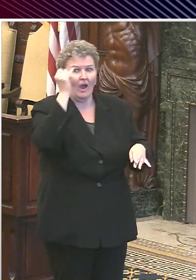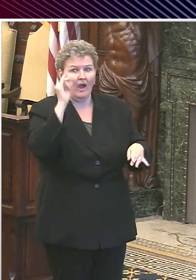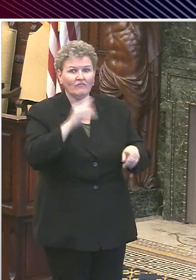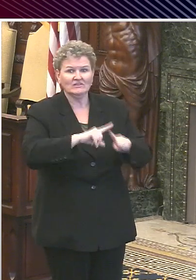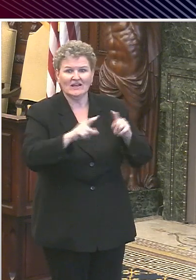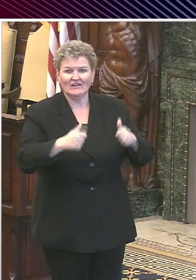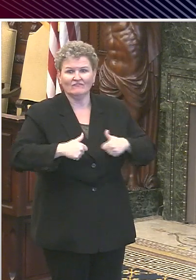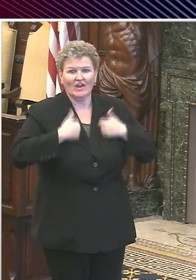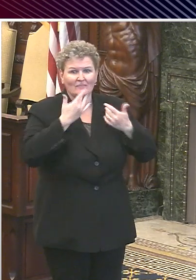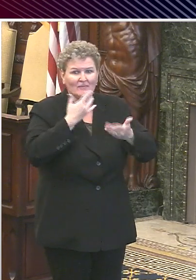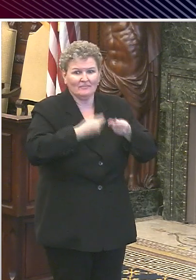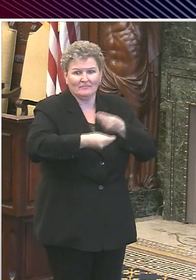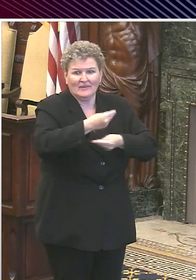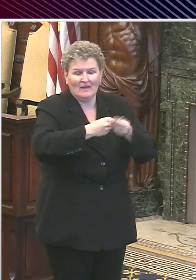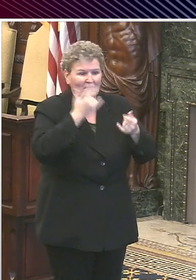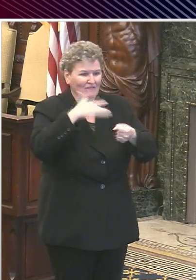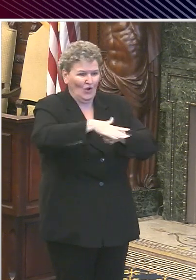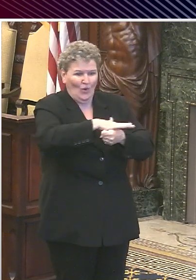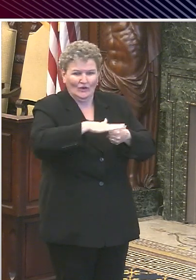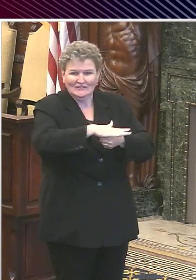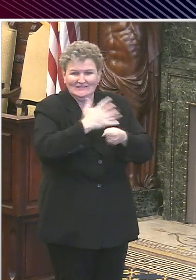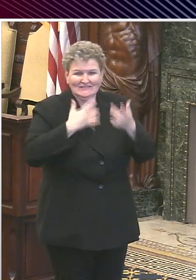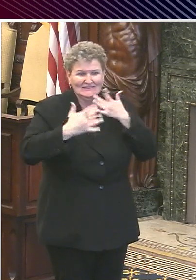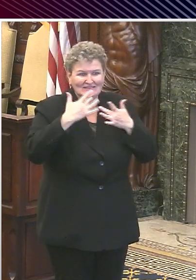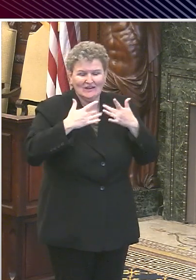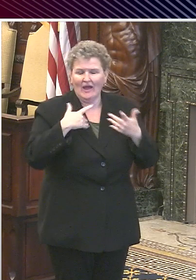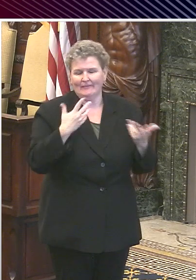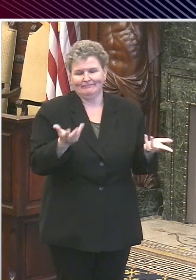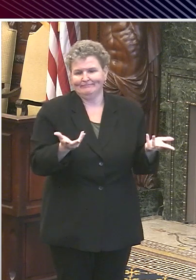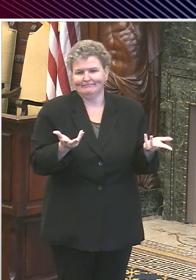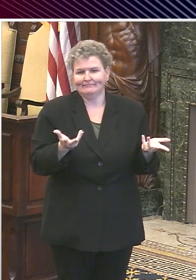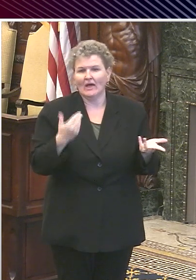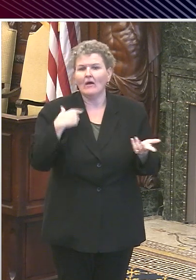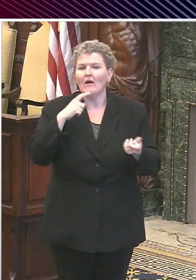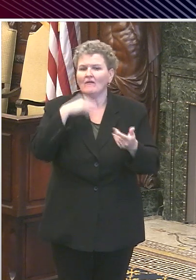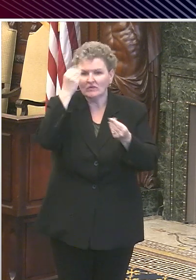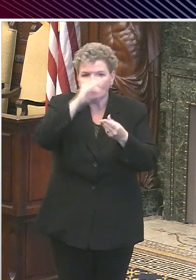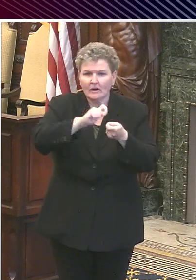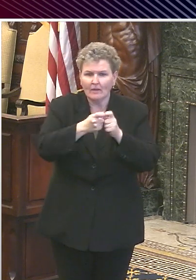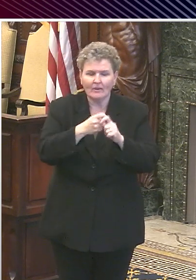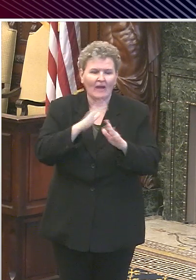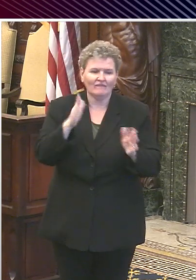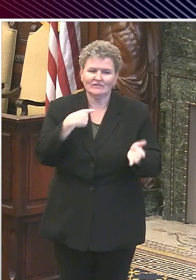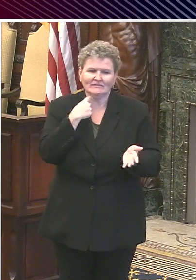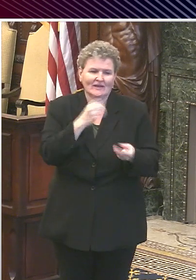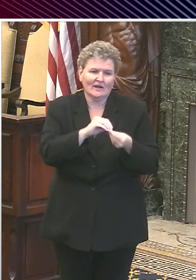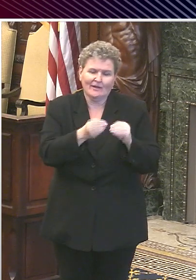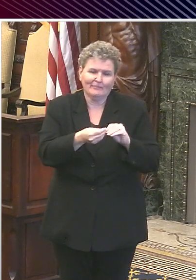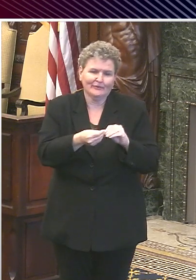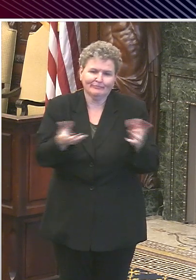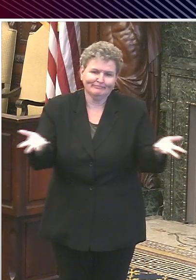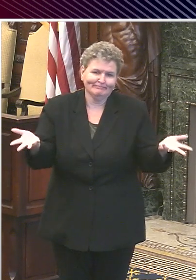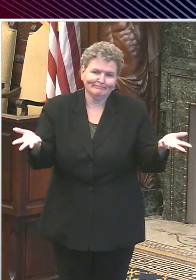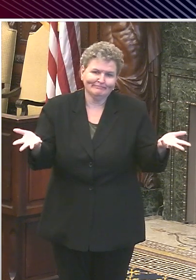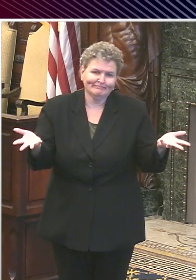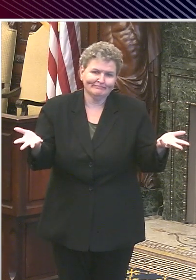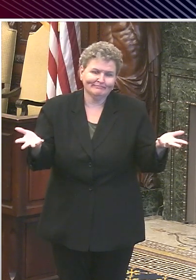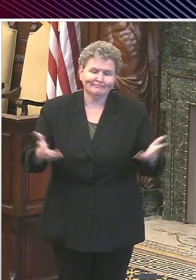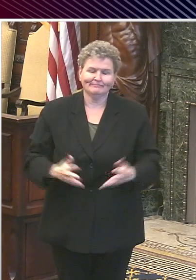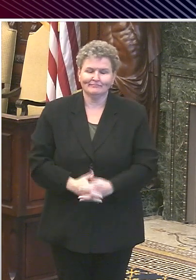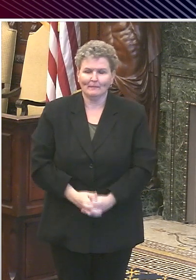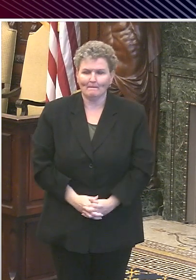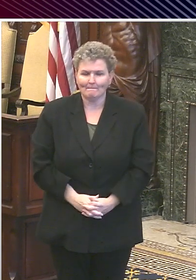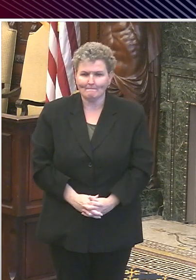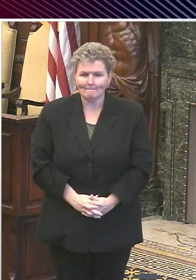that location given the service they do. So we're not going to be able to give you a number on that. No contamos con estos números todavía, nos dice